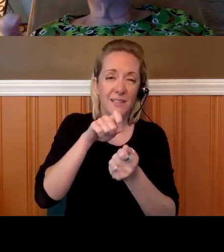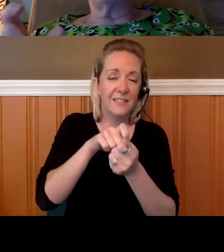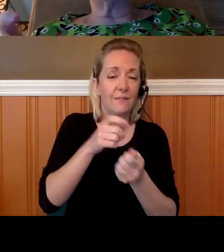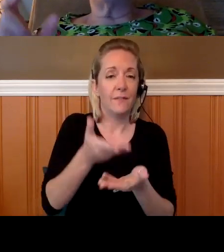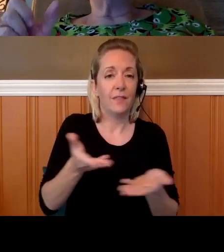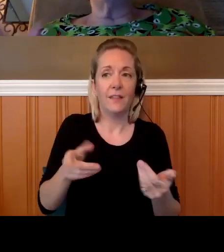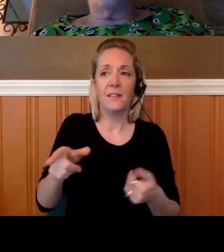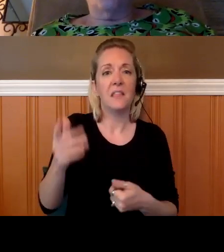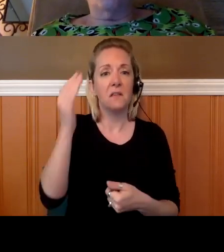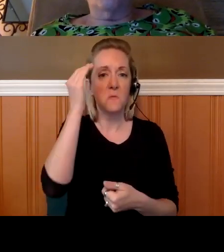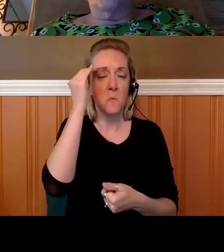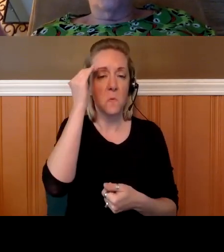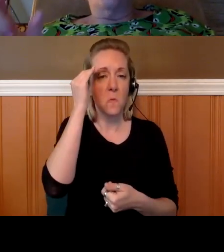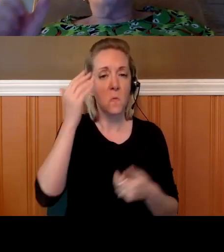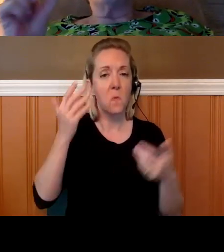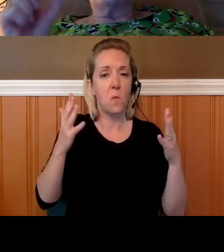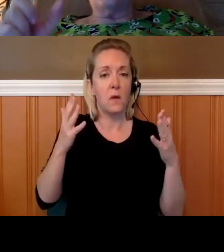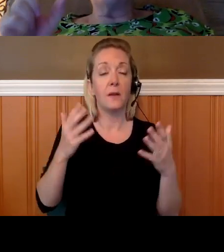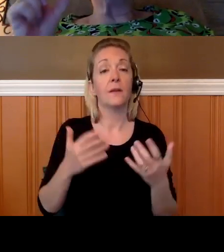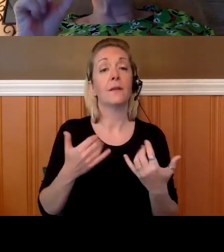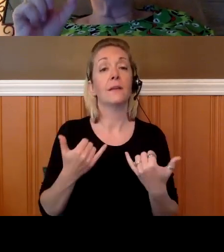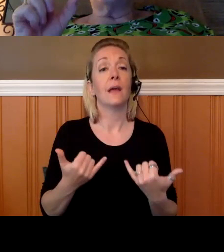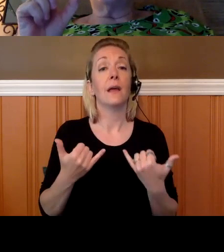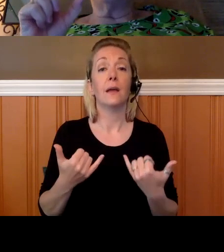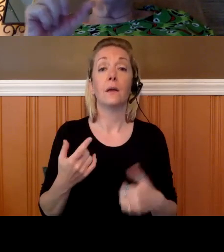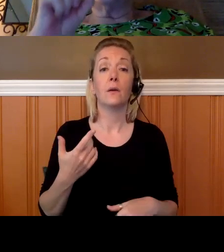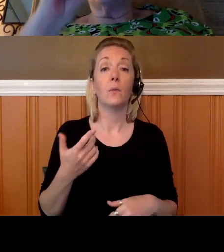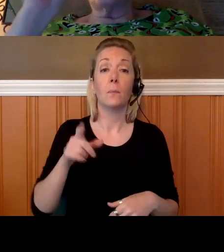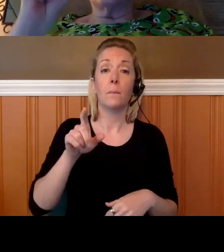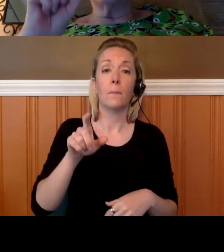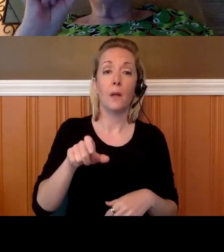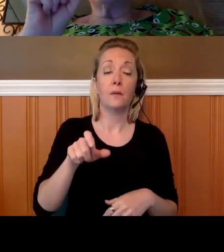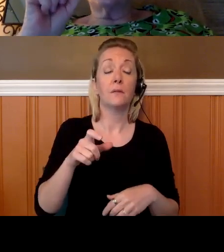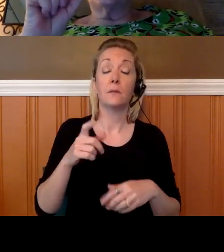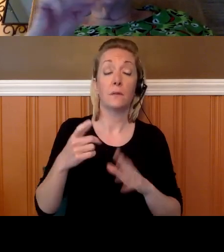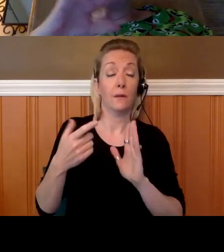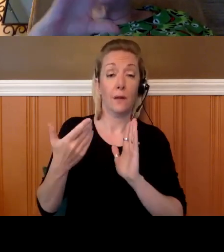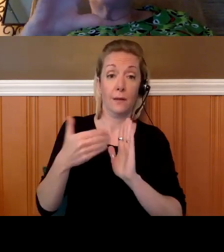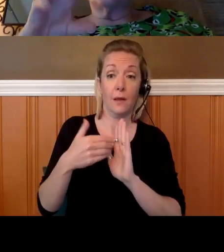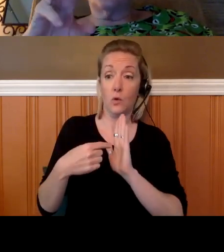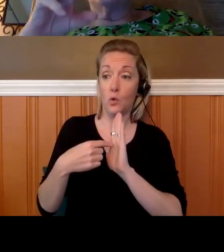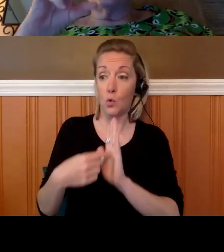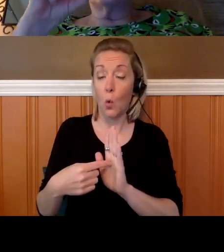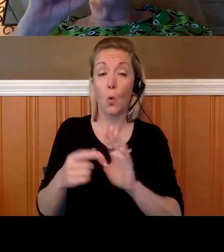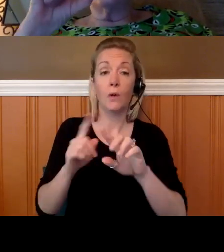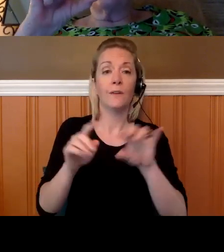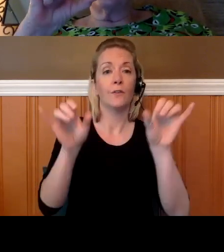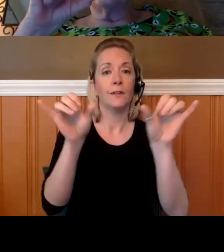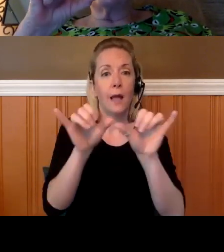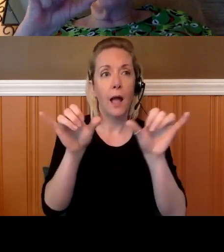that they know, we have to then, we've not only presented it in different contexts and